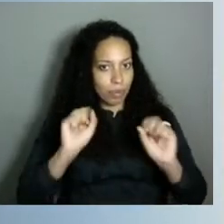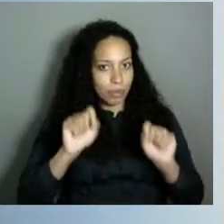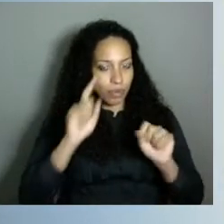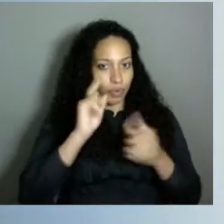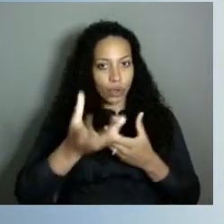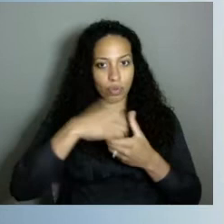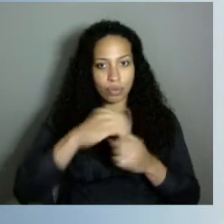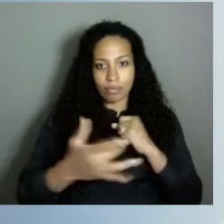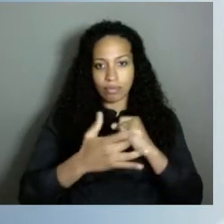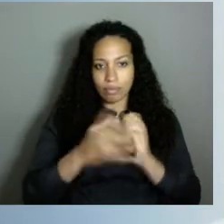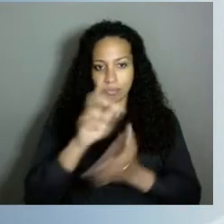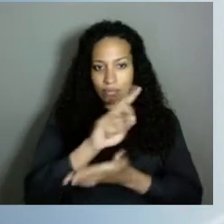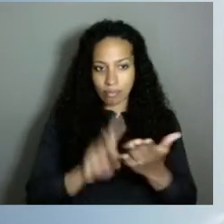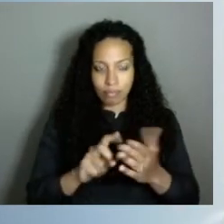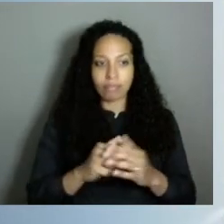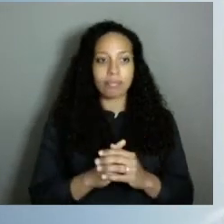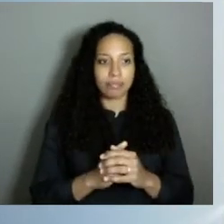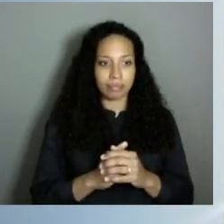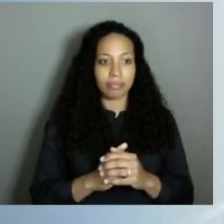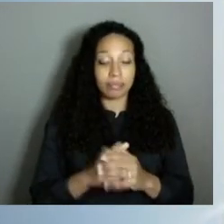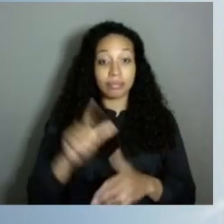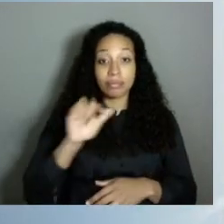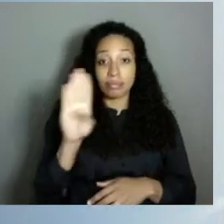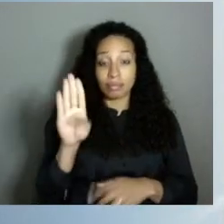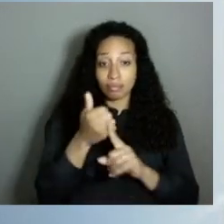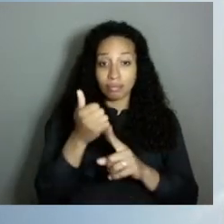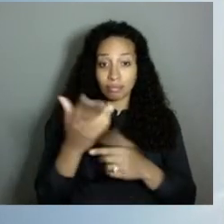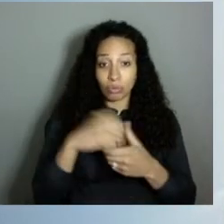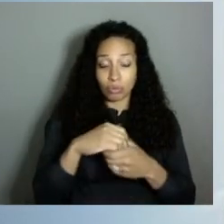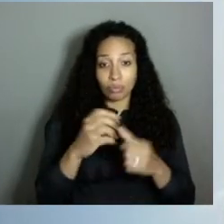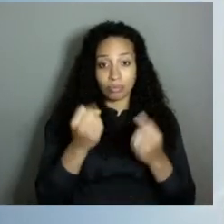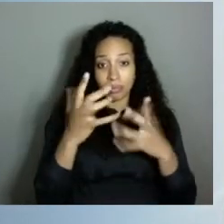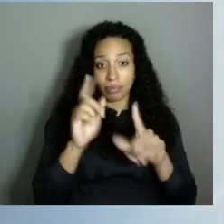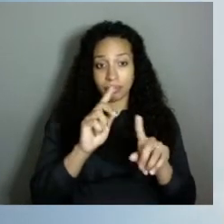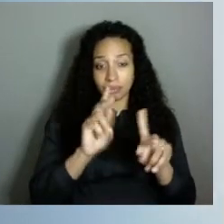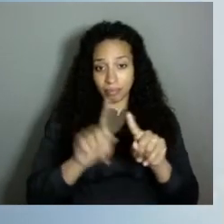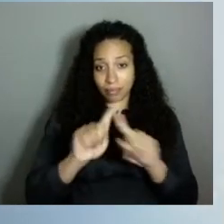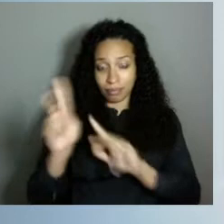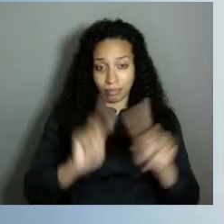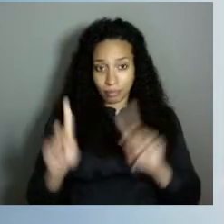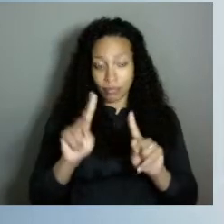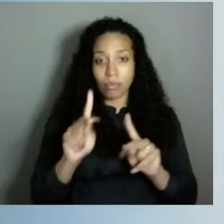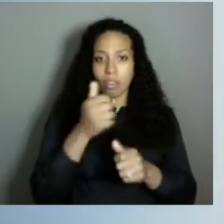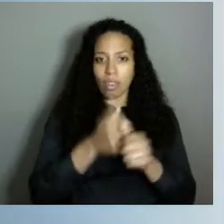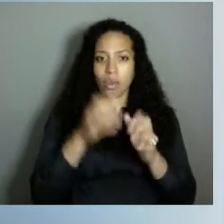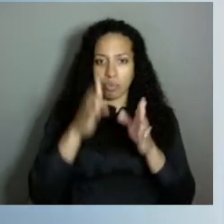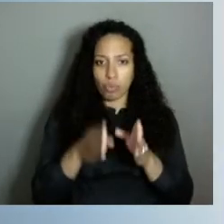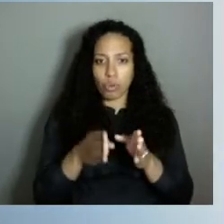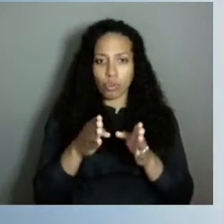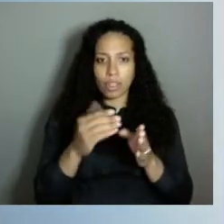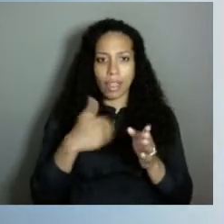design. Because the lab includes many people from a wide range of backgrounds, each person contributes unique